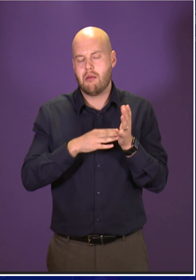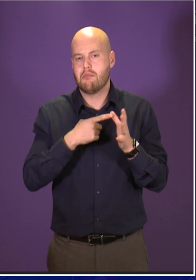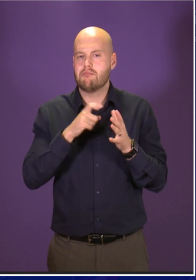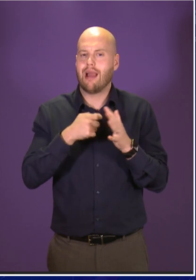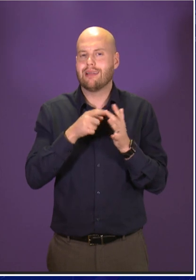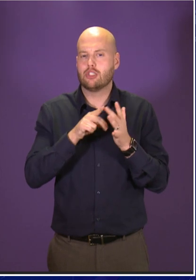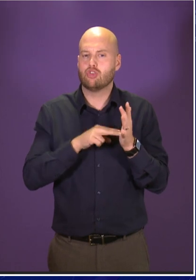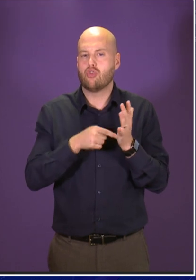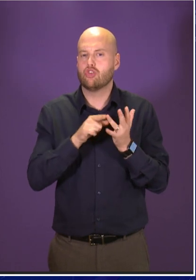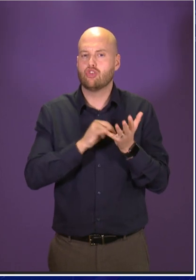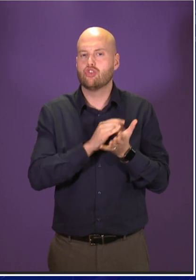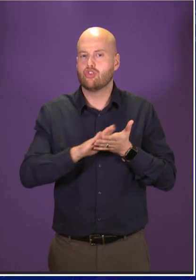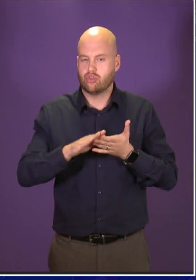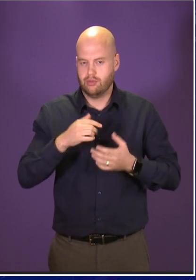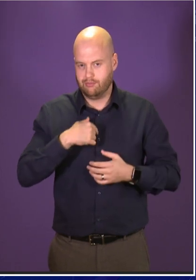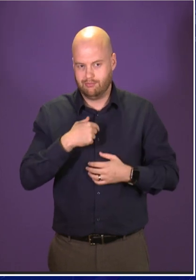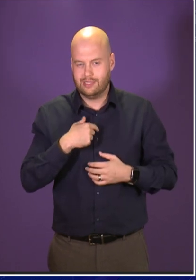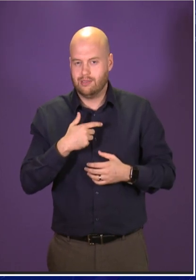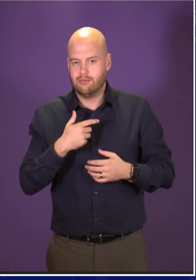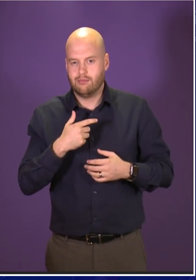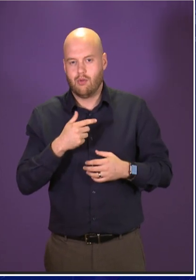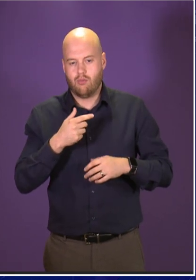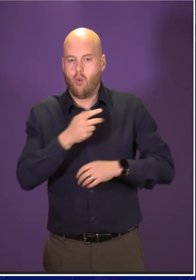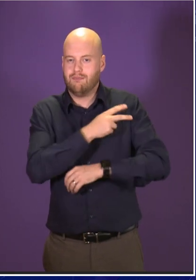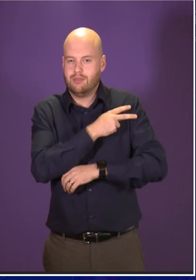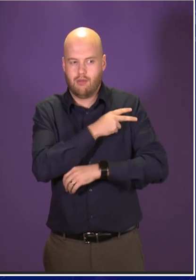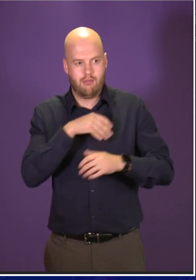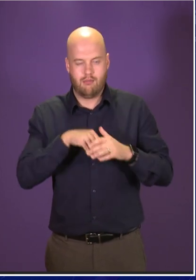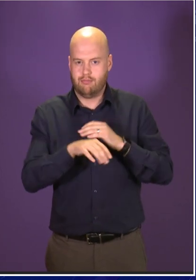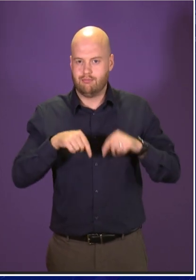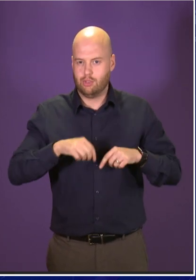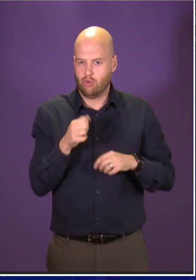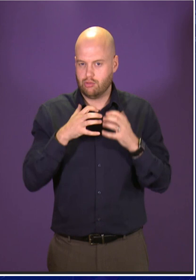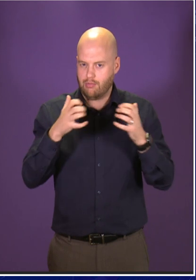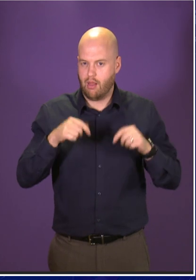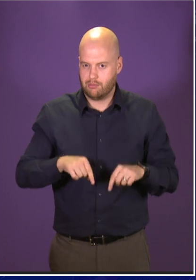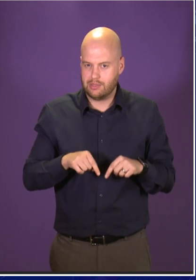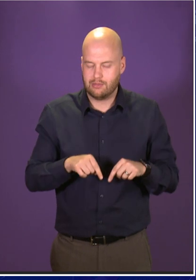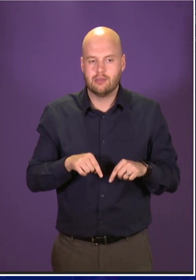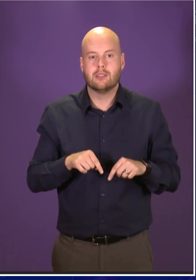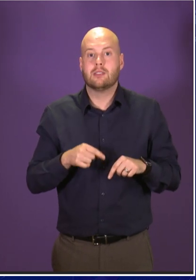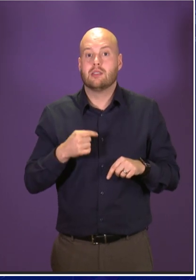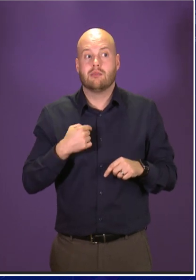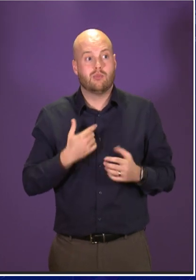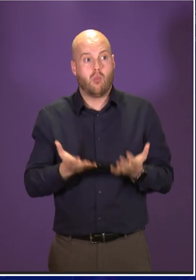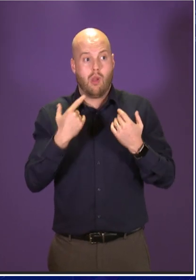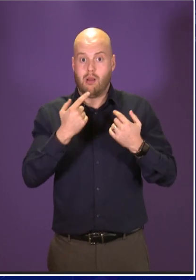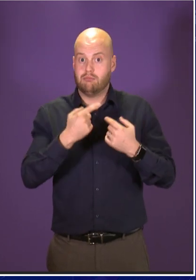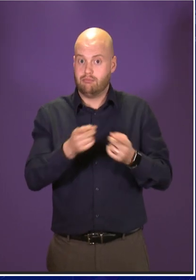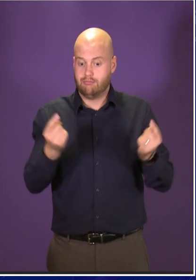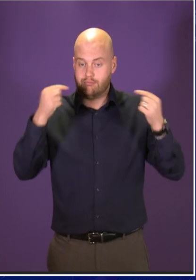officer here at the Scottish Parliament, and it's my privilege, my delight, to welcome you all here to our debating